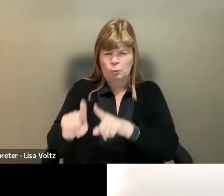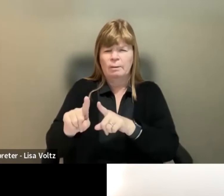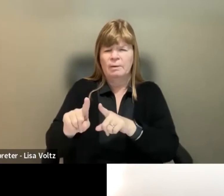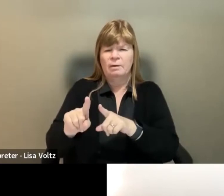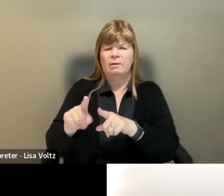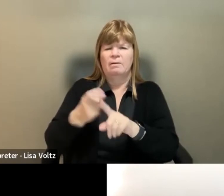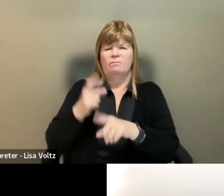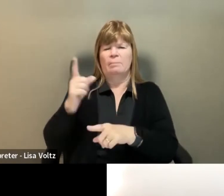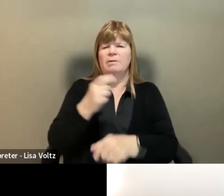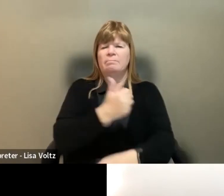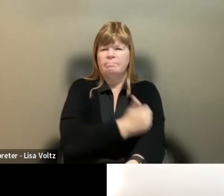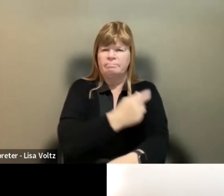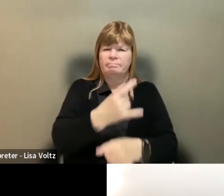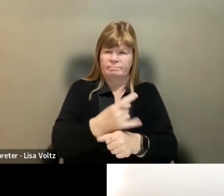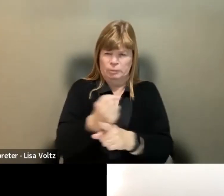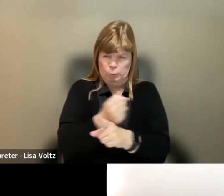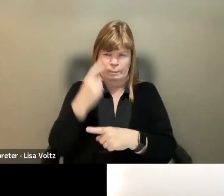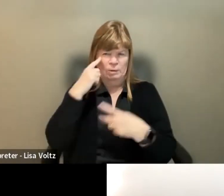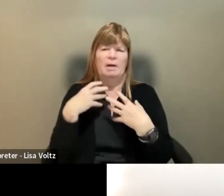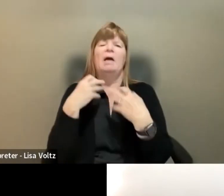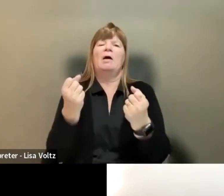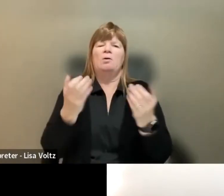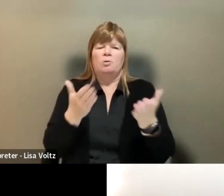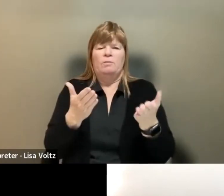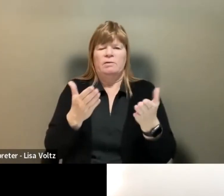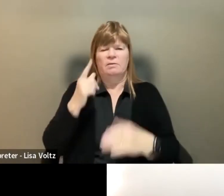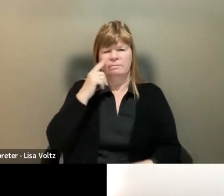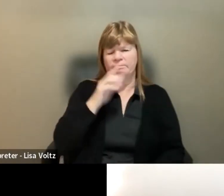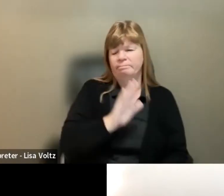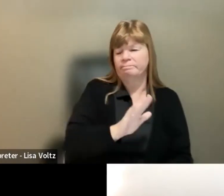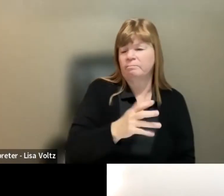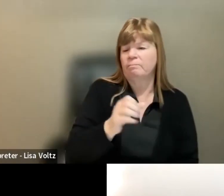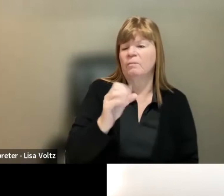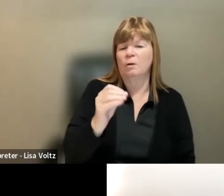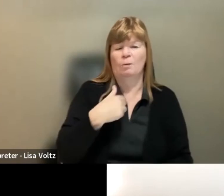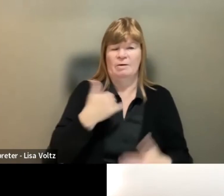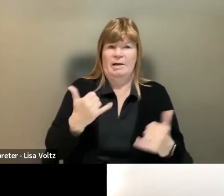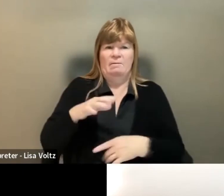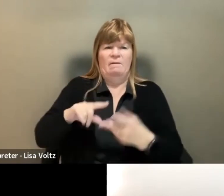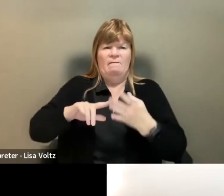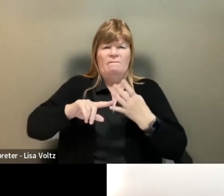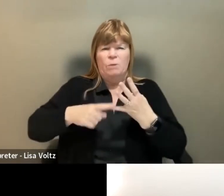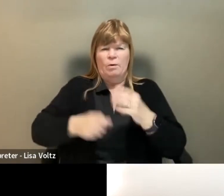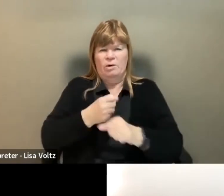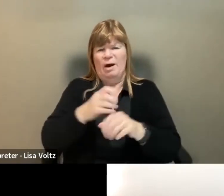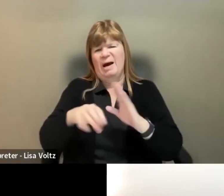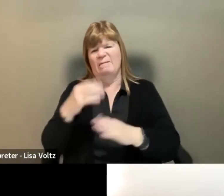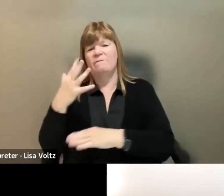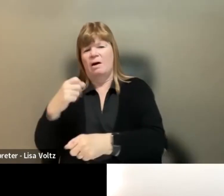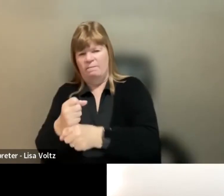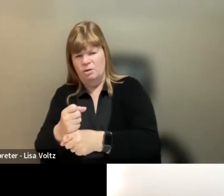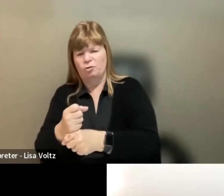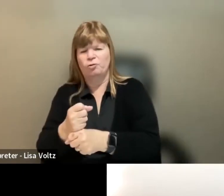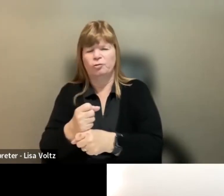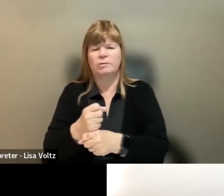Substance Abuse and Mental Health Services Administration, or SAMHSA. So we are in our 4th year of a 5-year grant cycle and looking at coming up